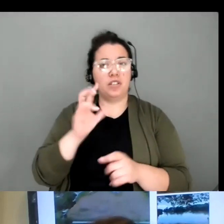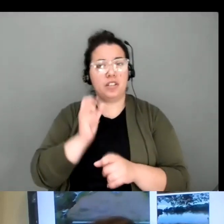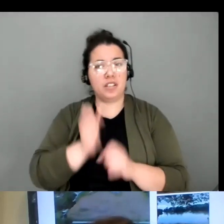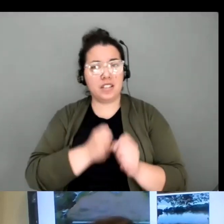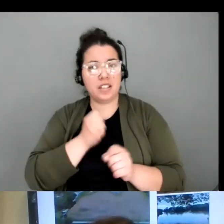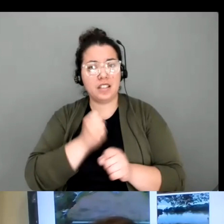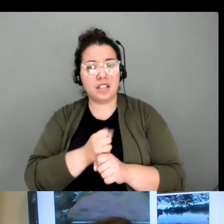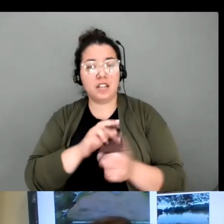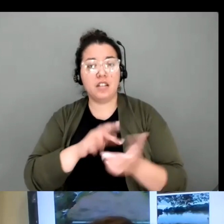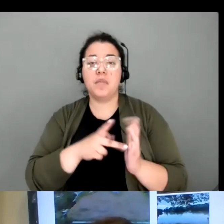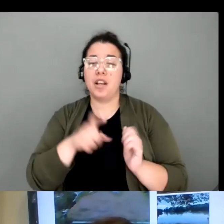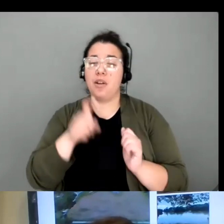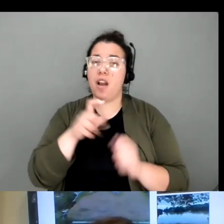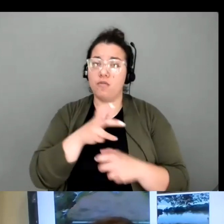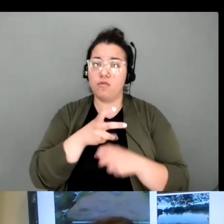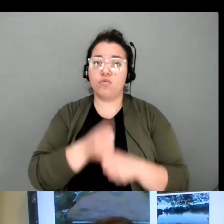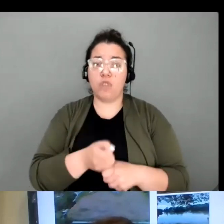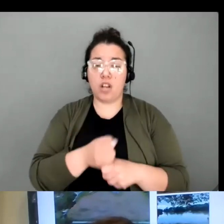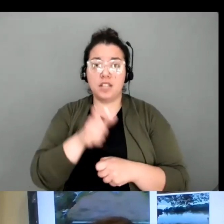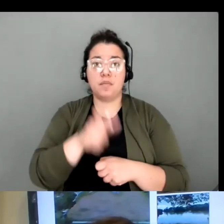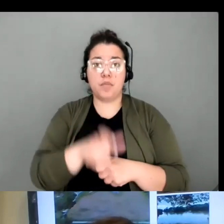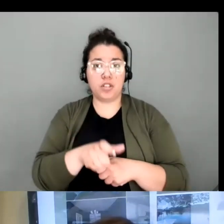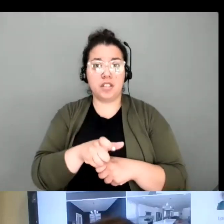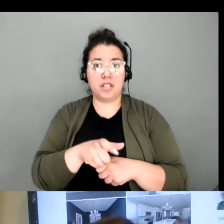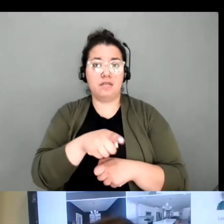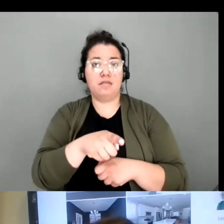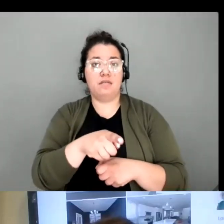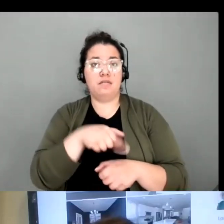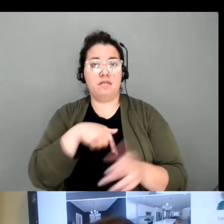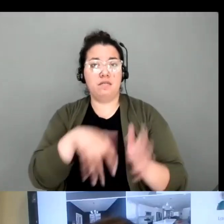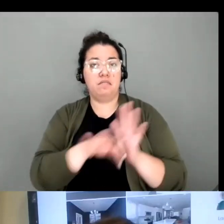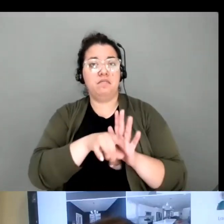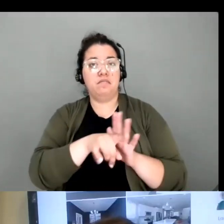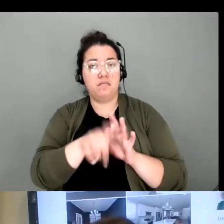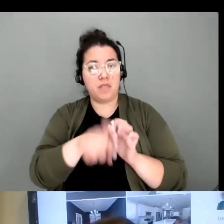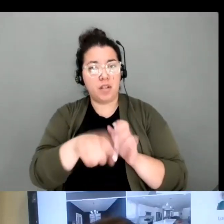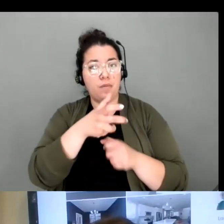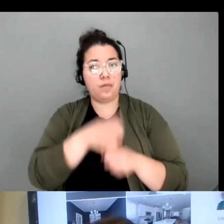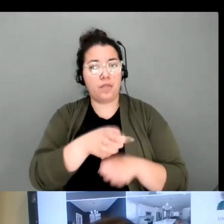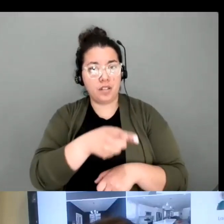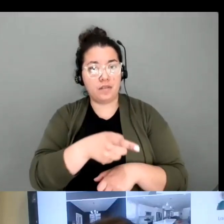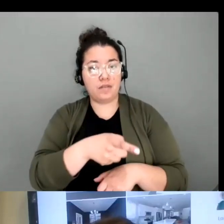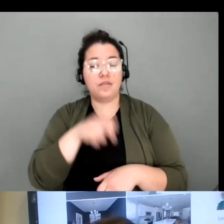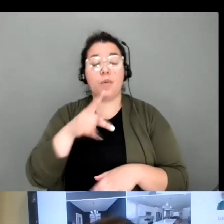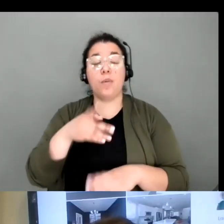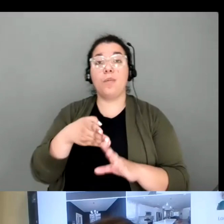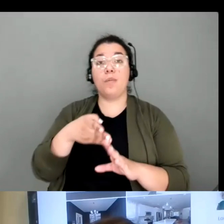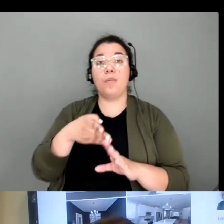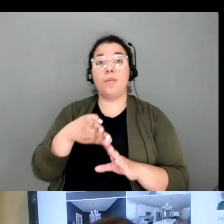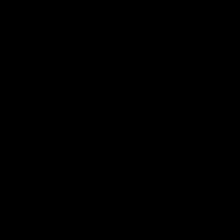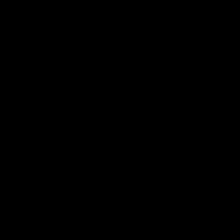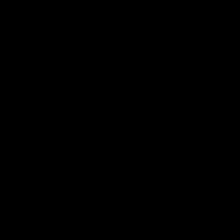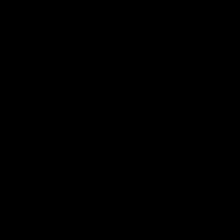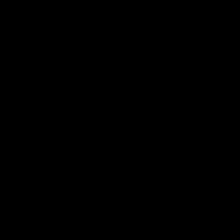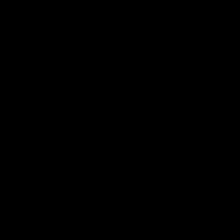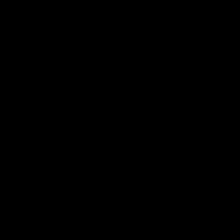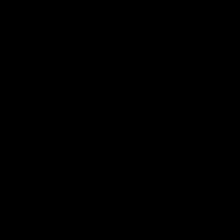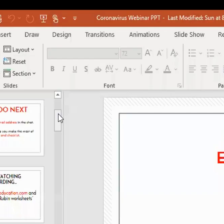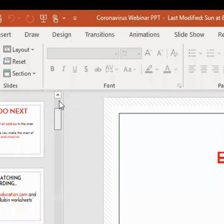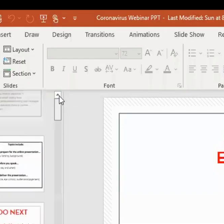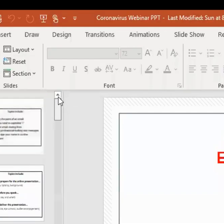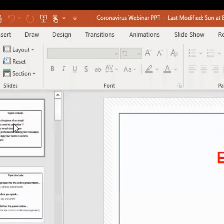you trust the person that you've decided to work with. Just before we do a final wrap up, I want to return to what I mentioned at the very